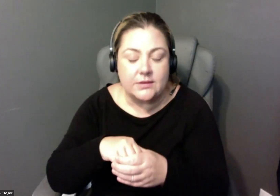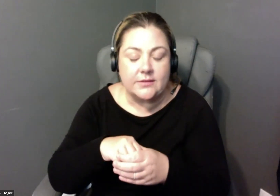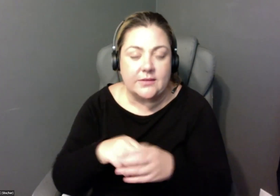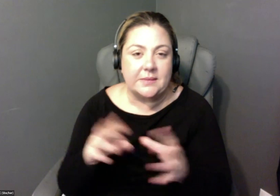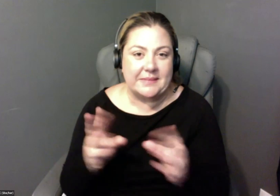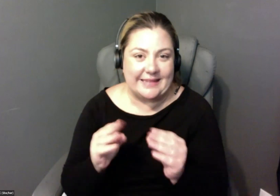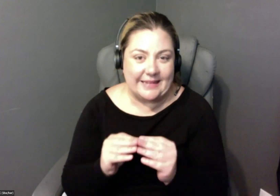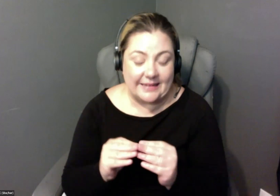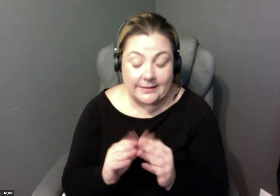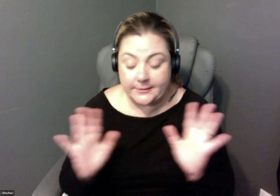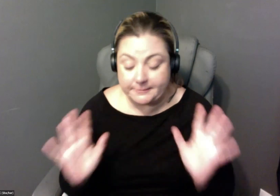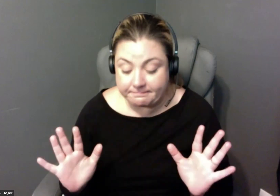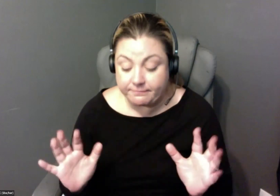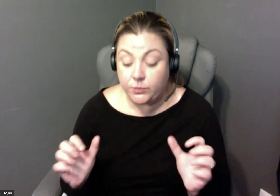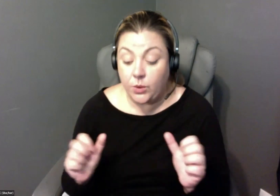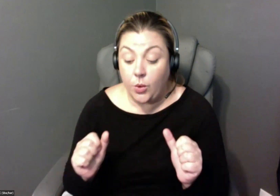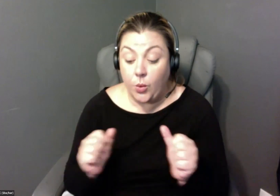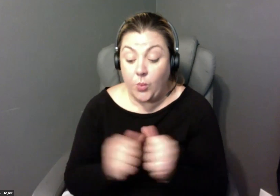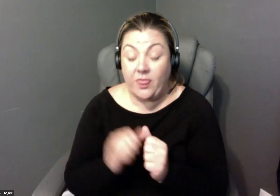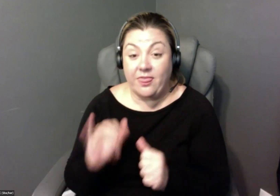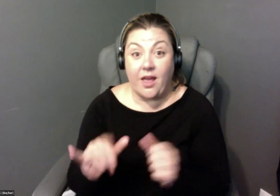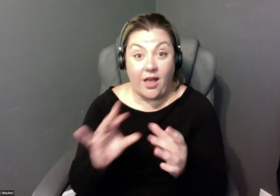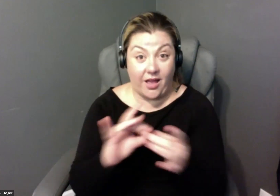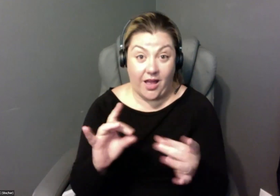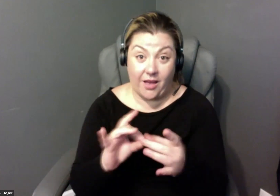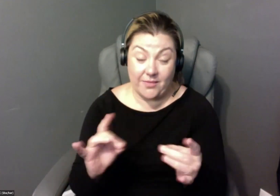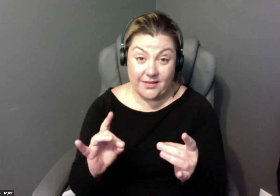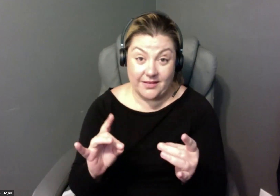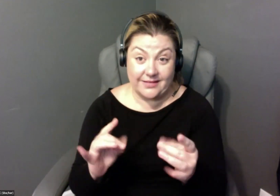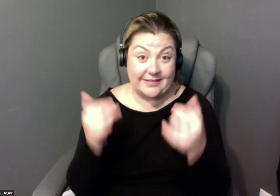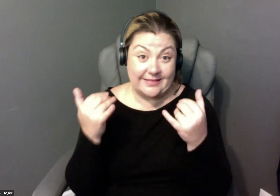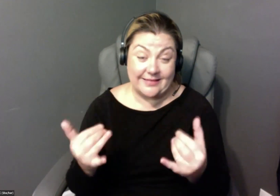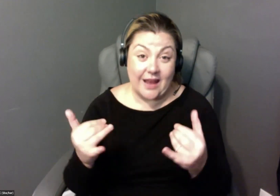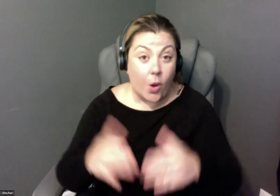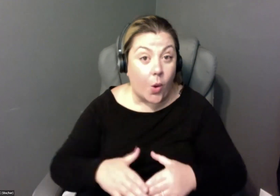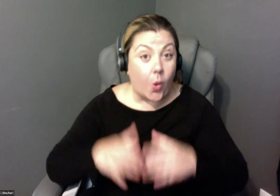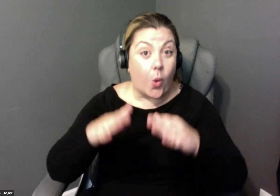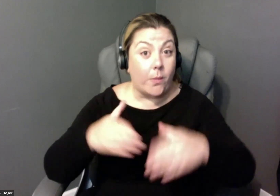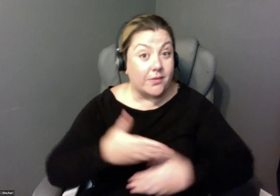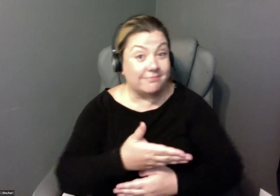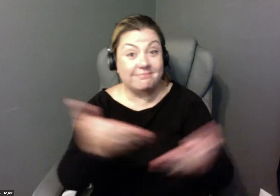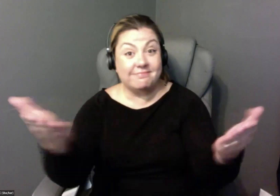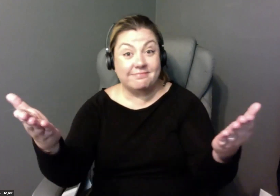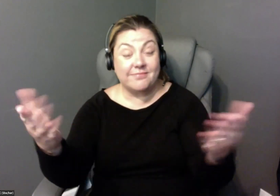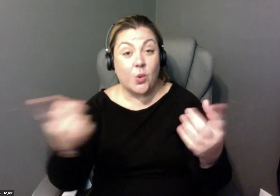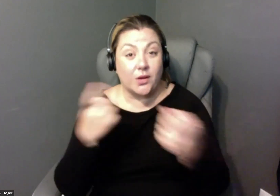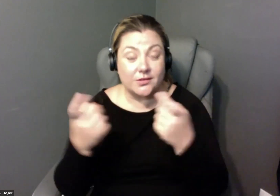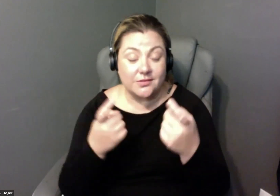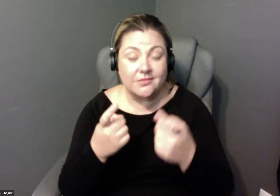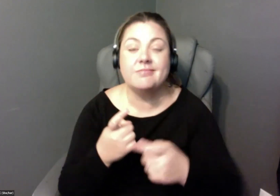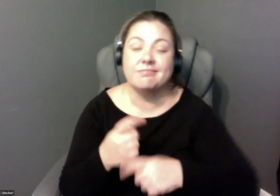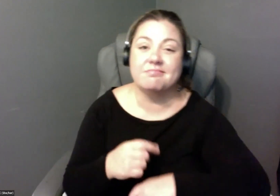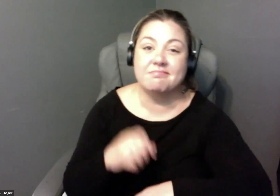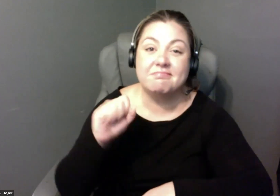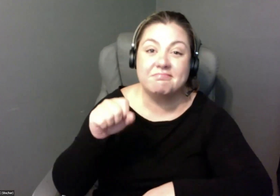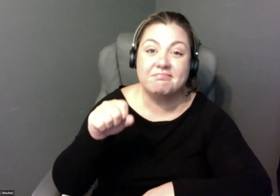that said, we are open for questions. We clearly have some work to do